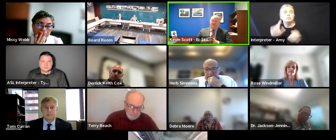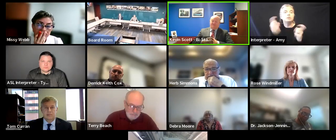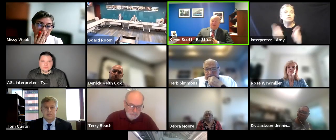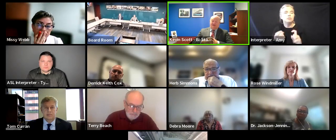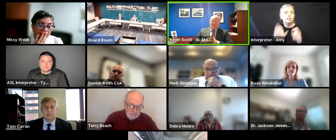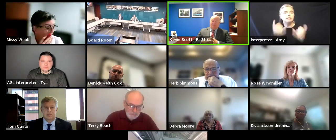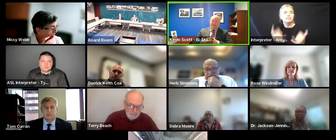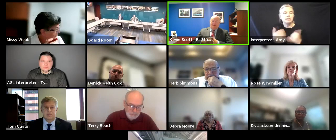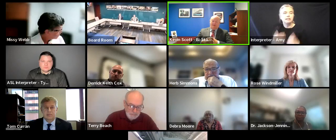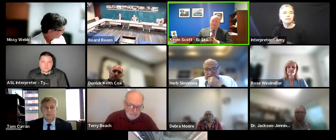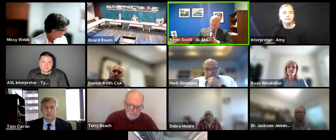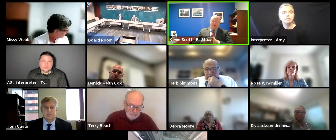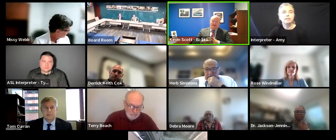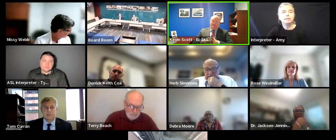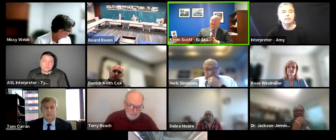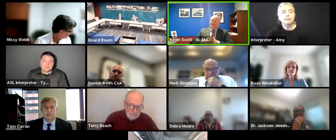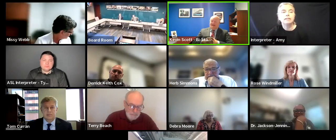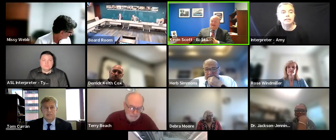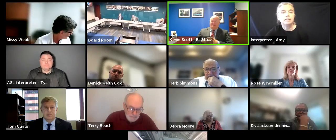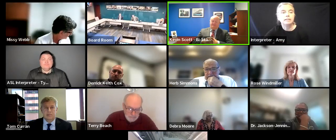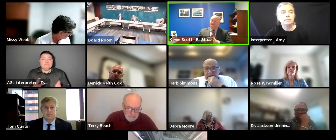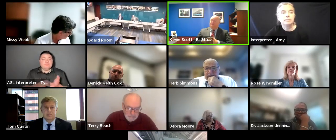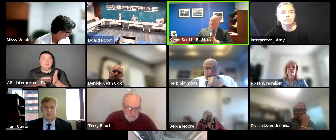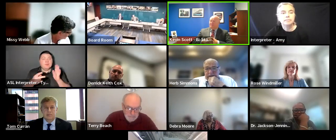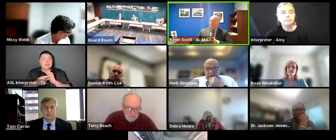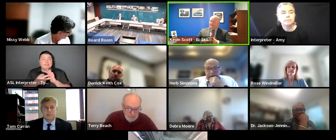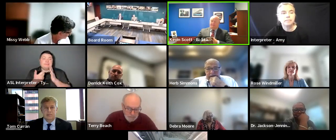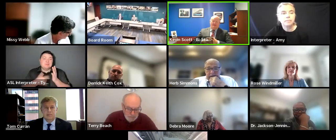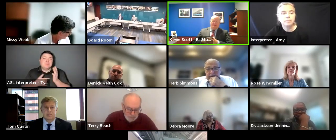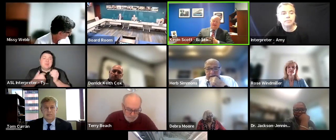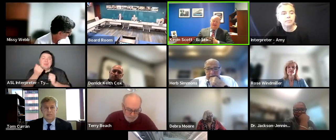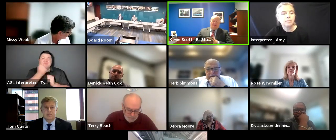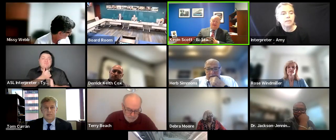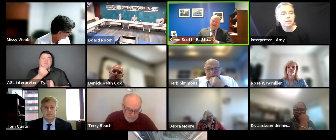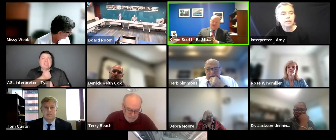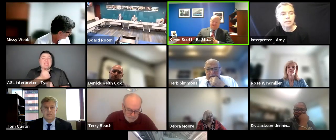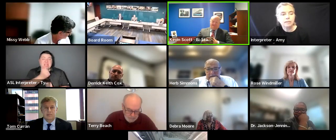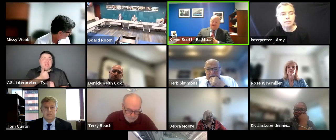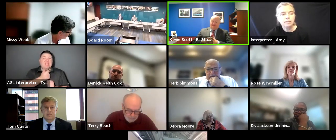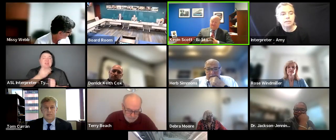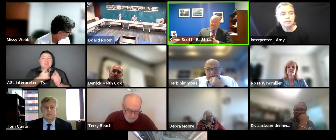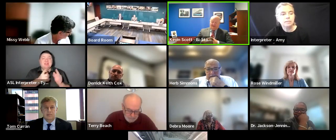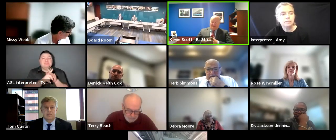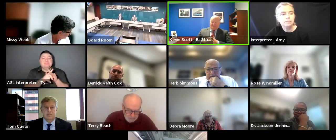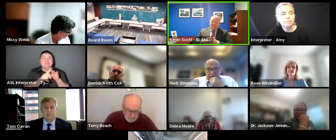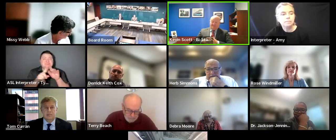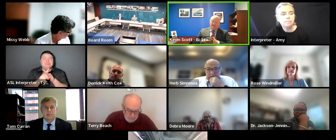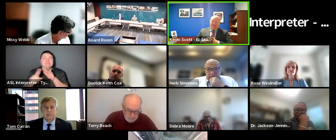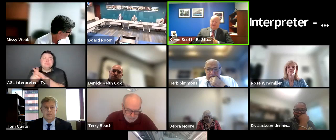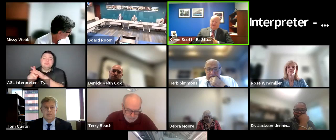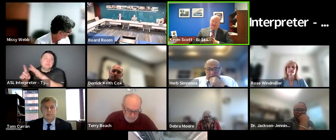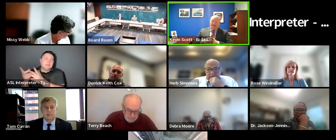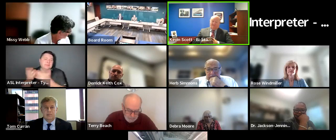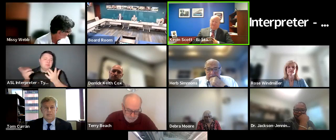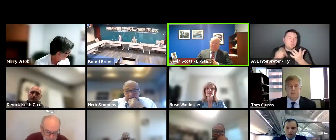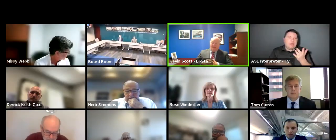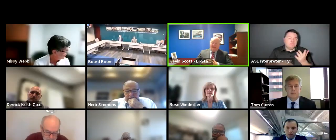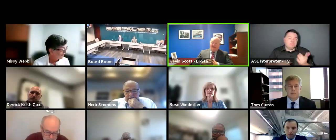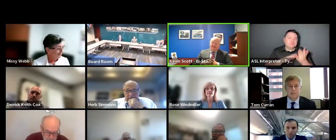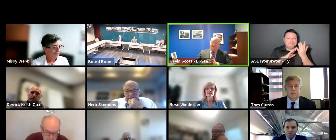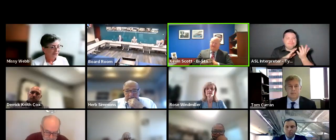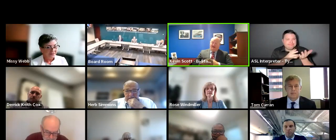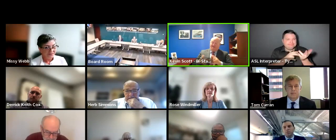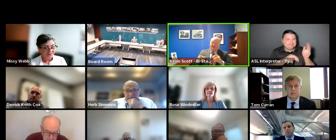we have to address. We are working every day. Something pops up that we have to take a look at.